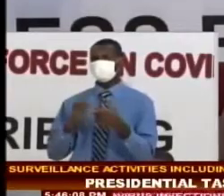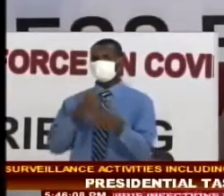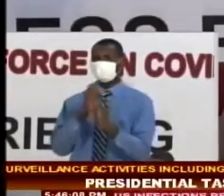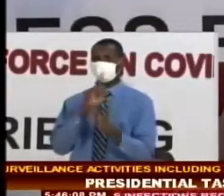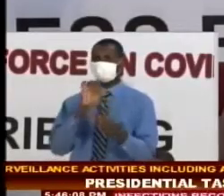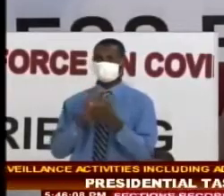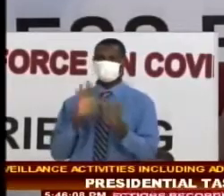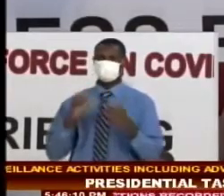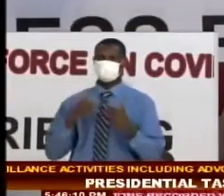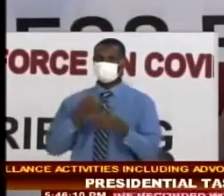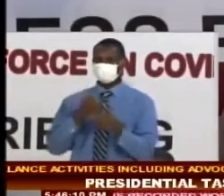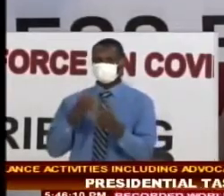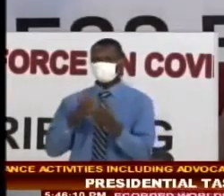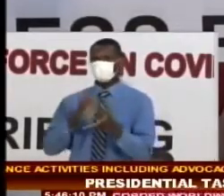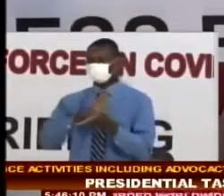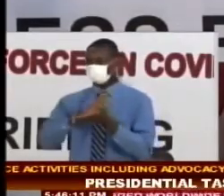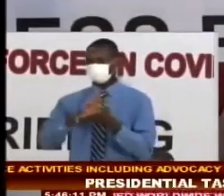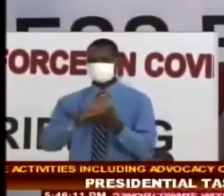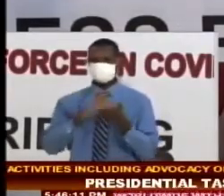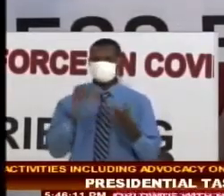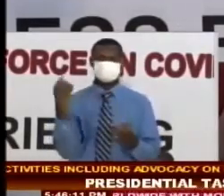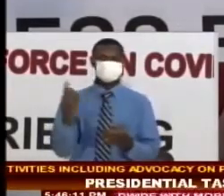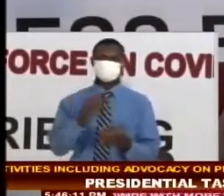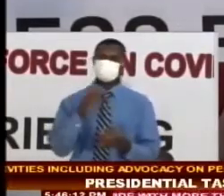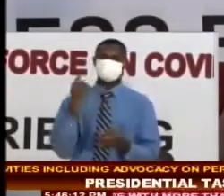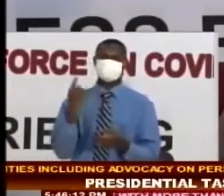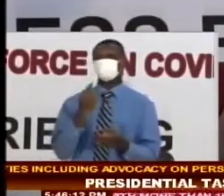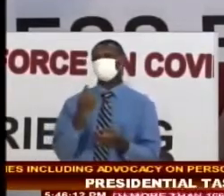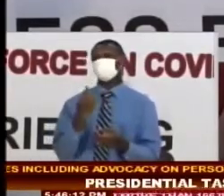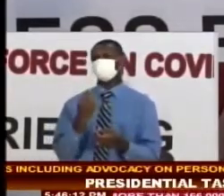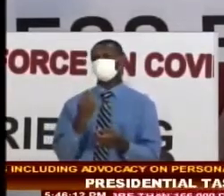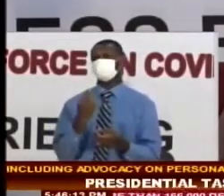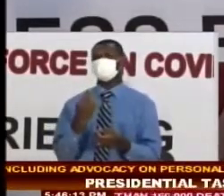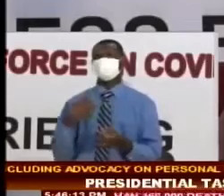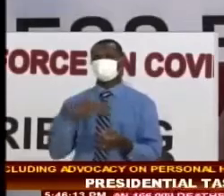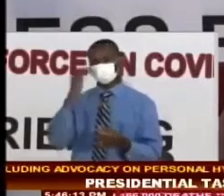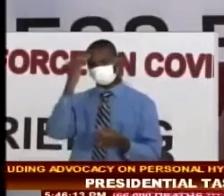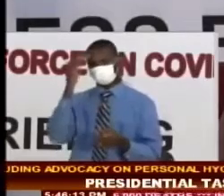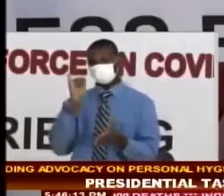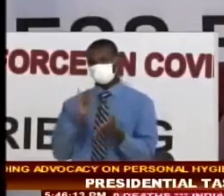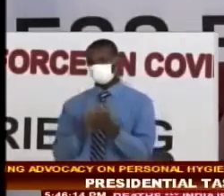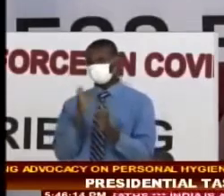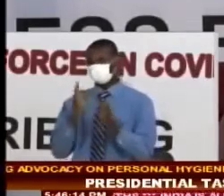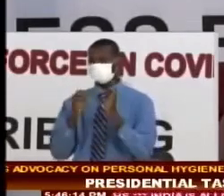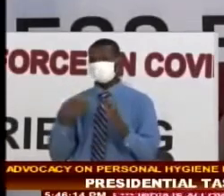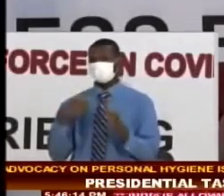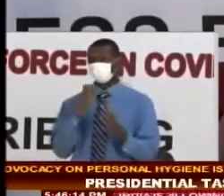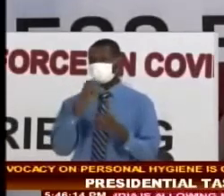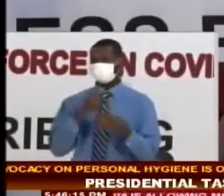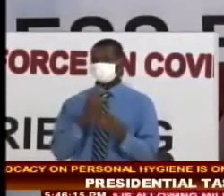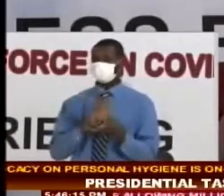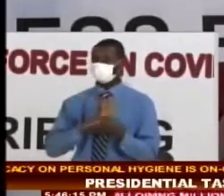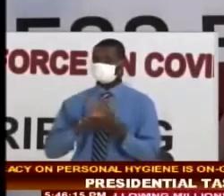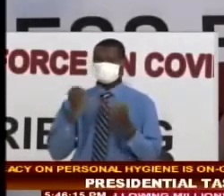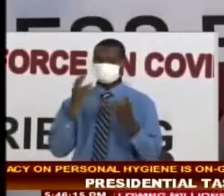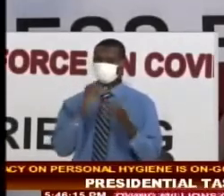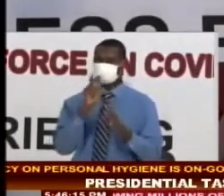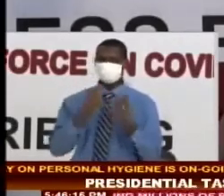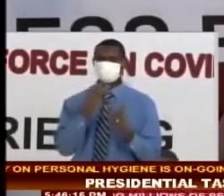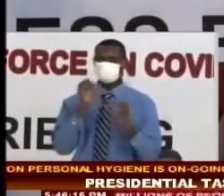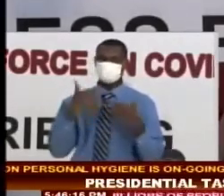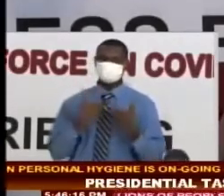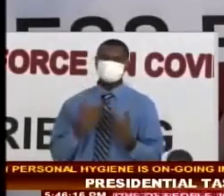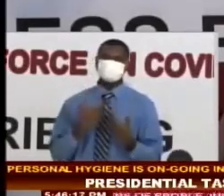integrity of our lakes, rivers, and streams, because we know there are people who have no access to pipe-borne water.